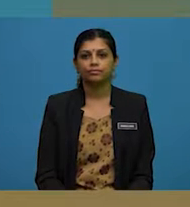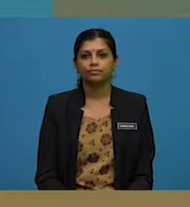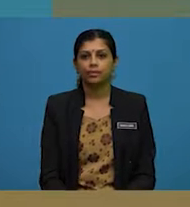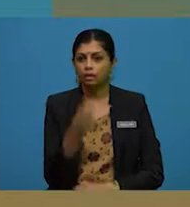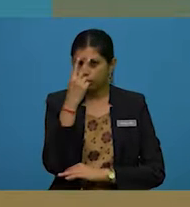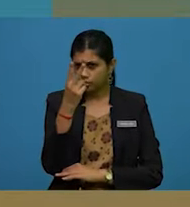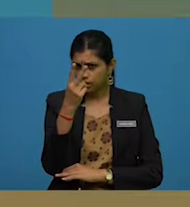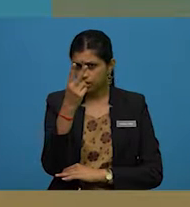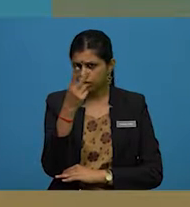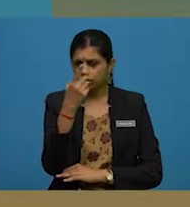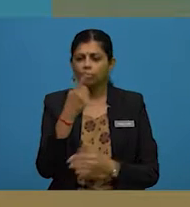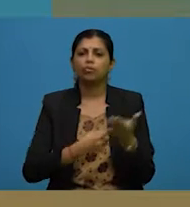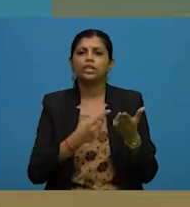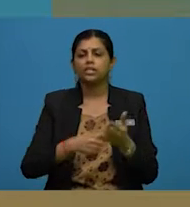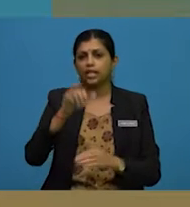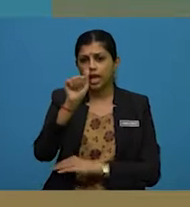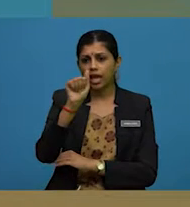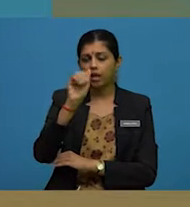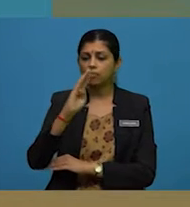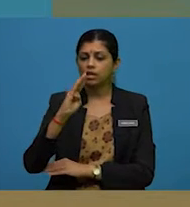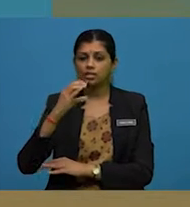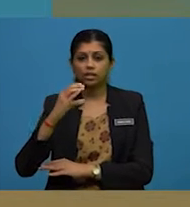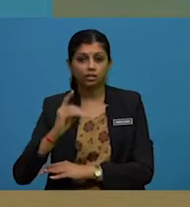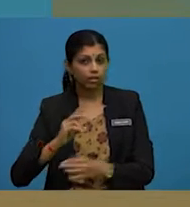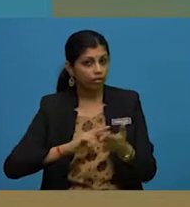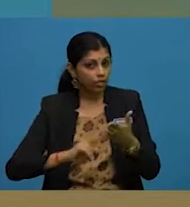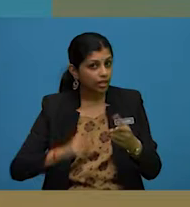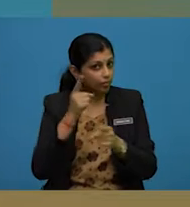Look at the given options carefully.